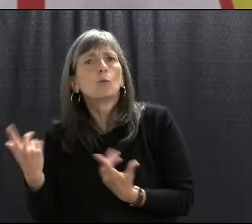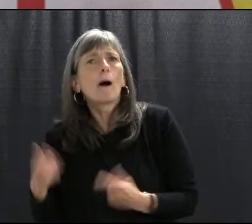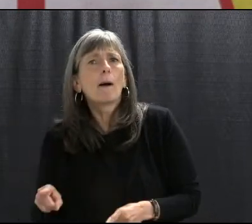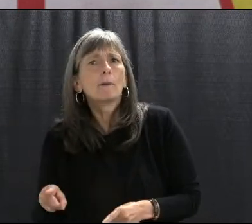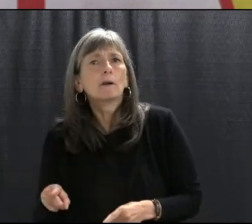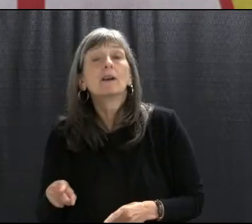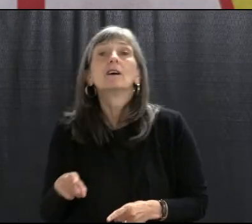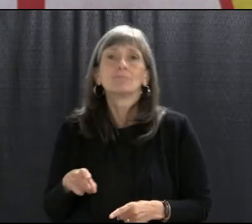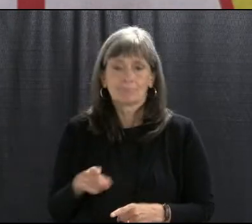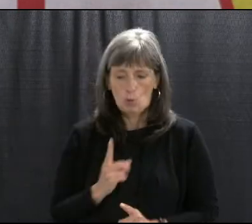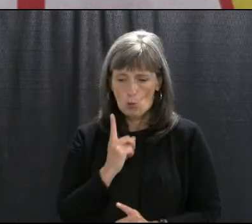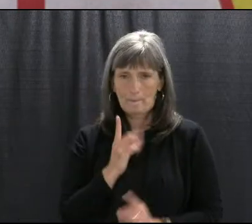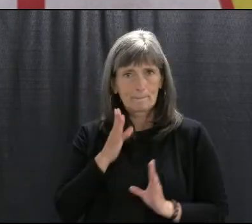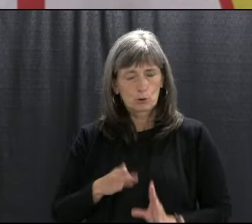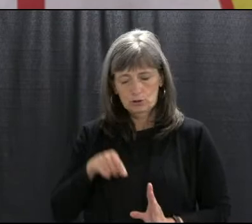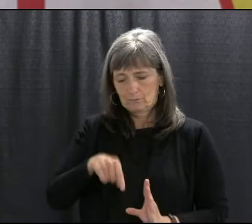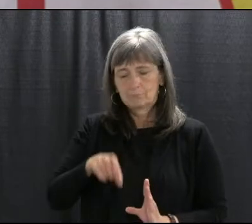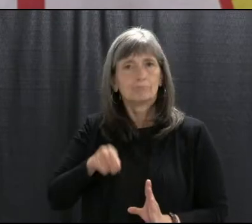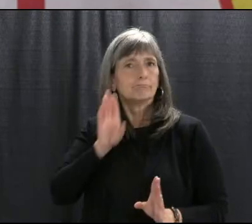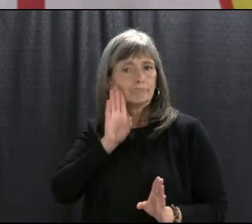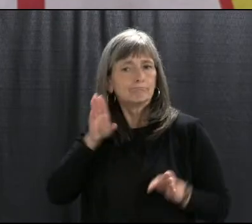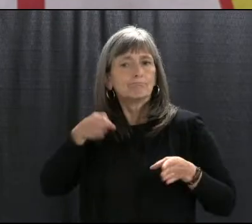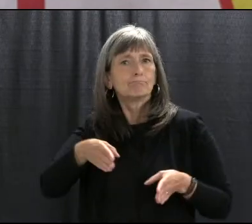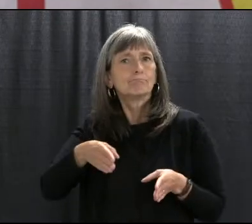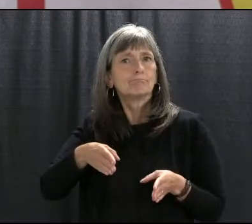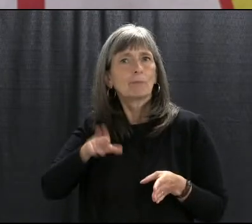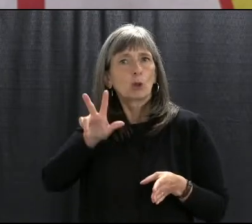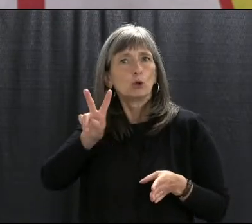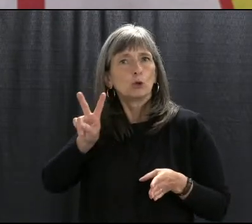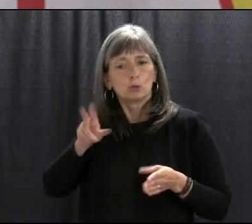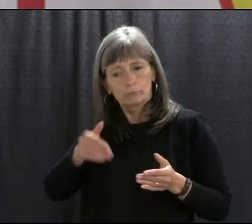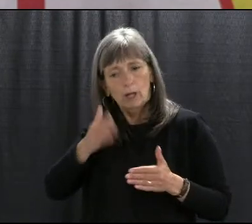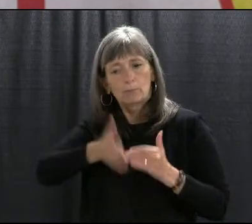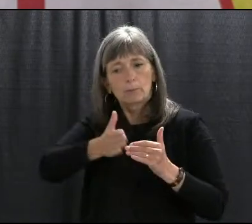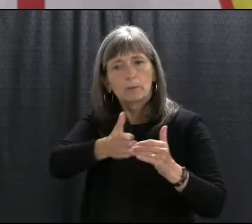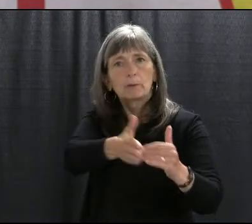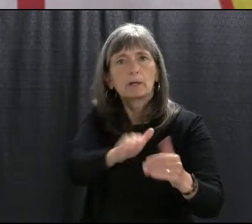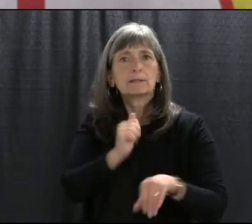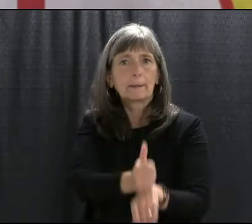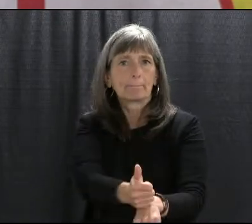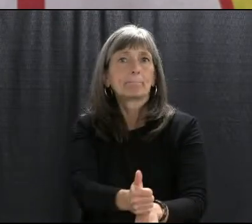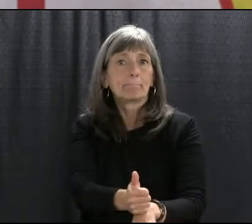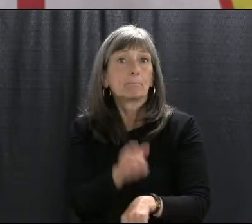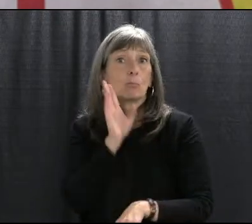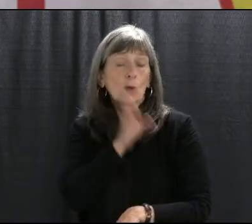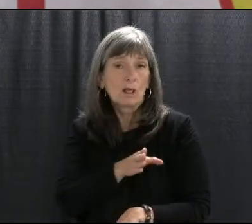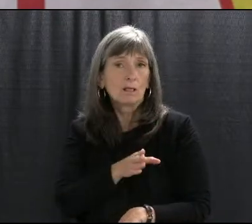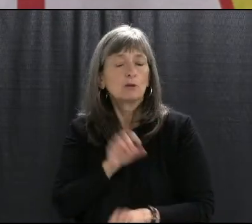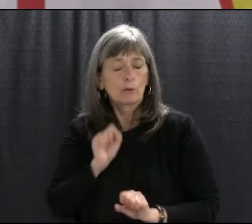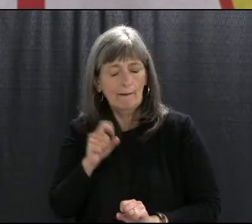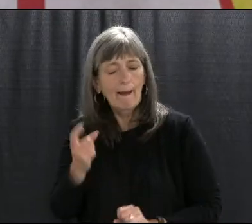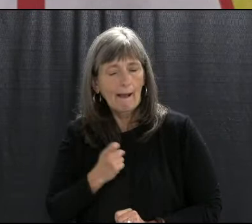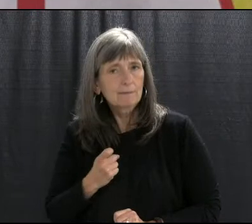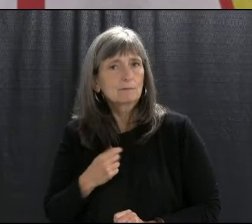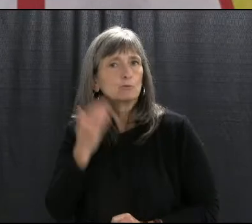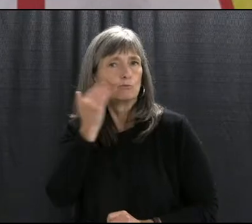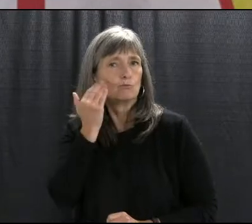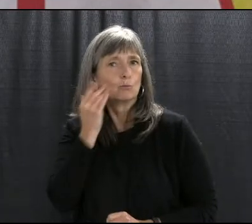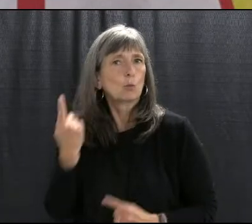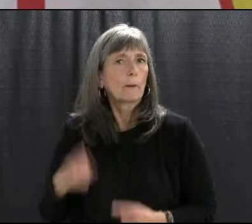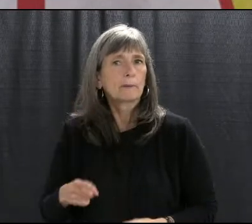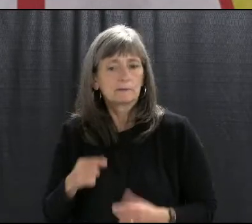focus will be the implementation of these 32 recommendations. In addition to that, the health transformation